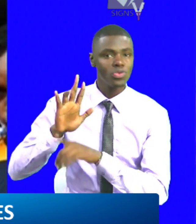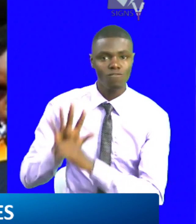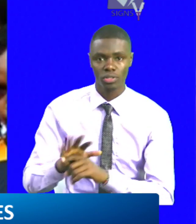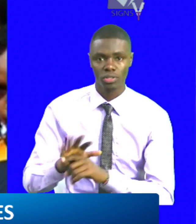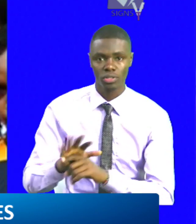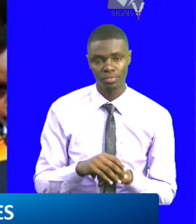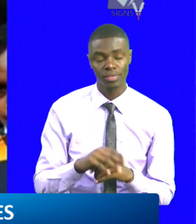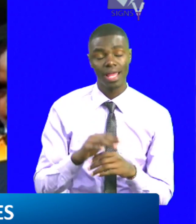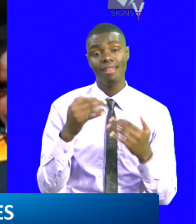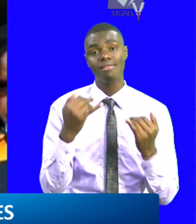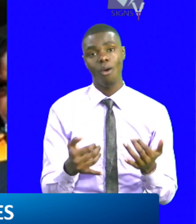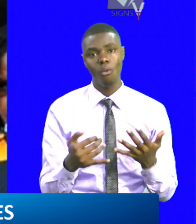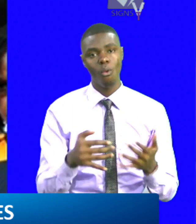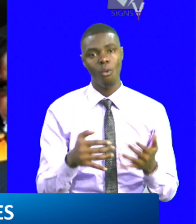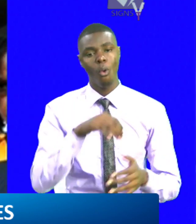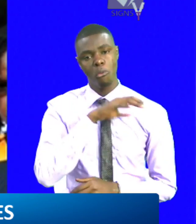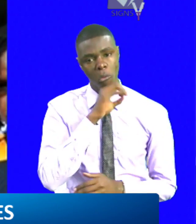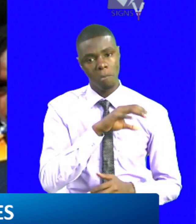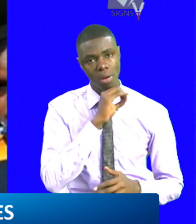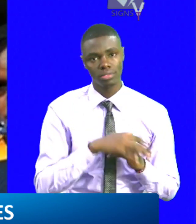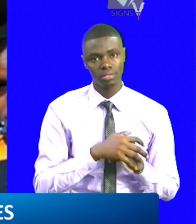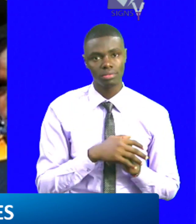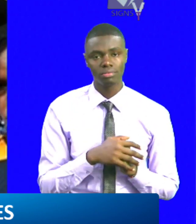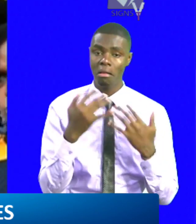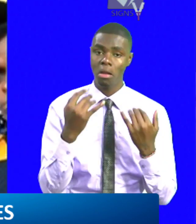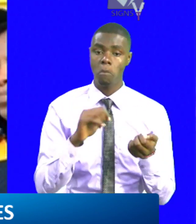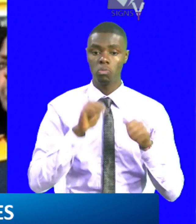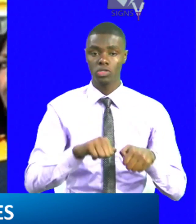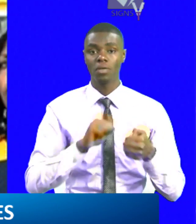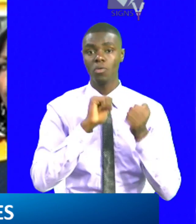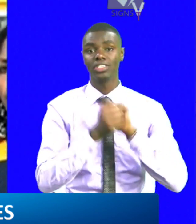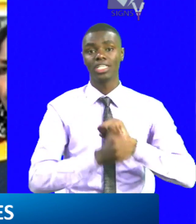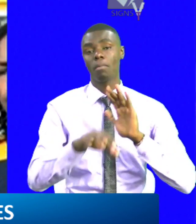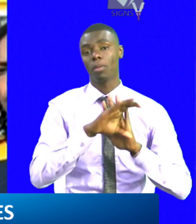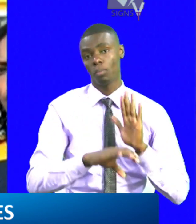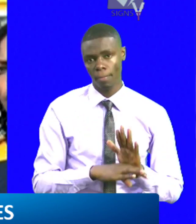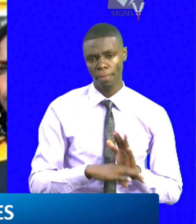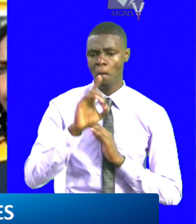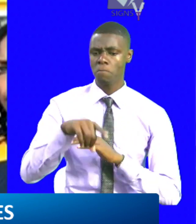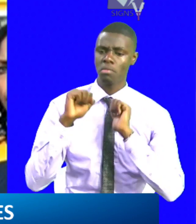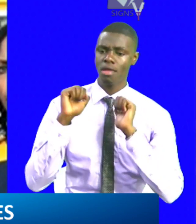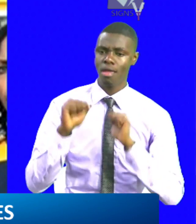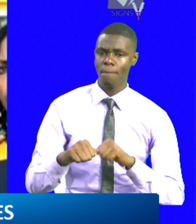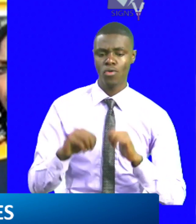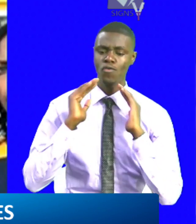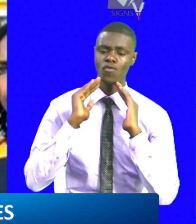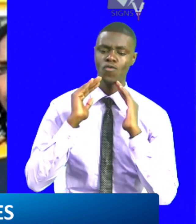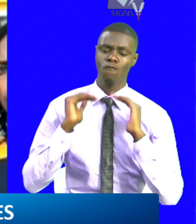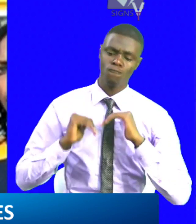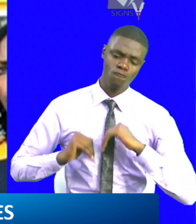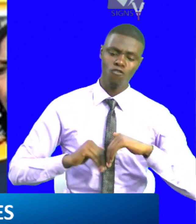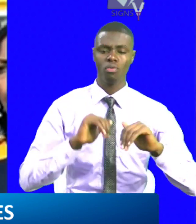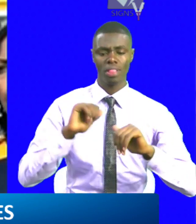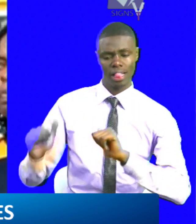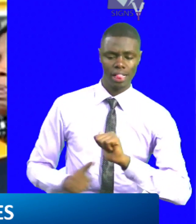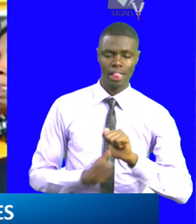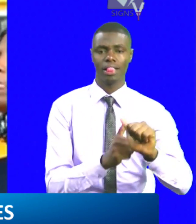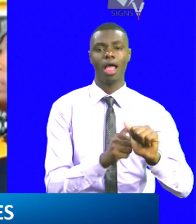wrote the Constitution, we ensured that the police was no longer a force, and we changed the name from a force to a